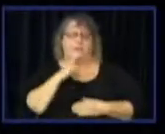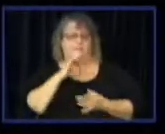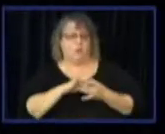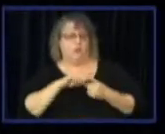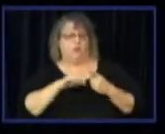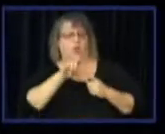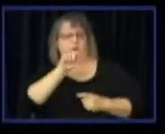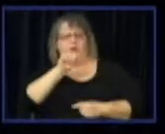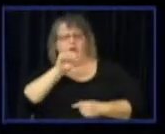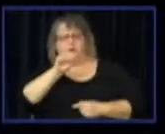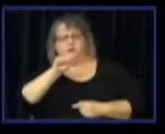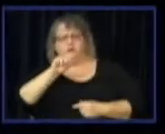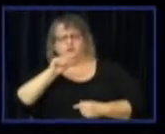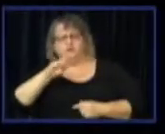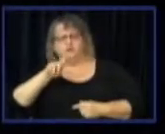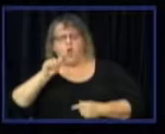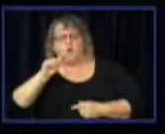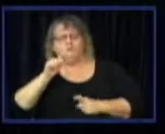it, assault